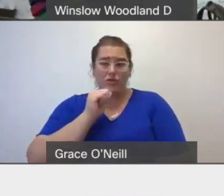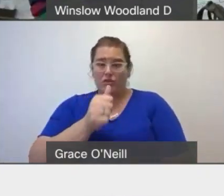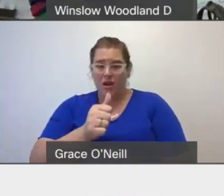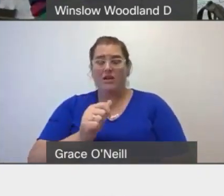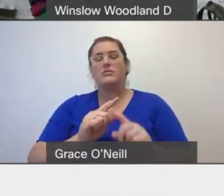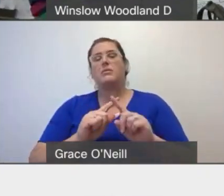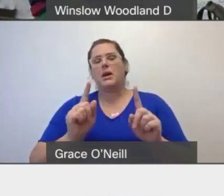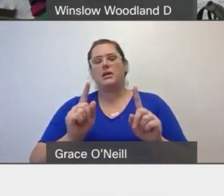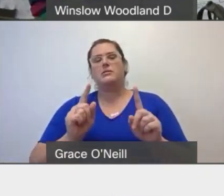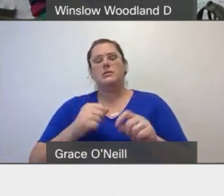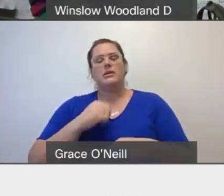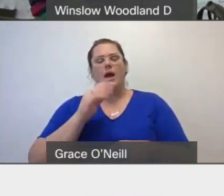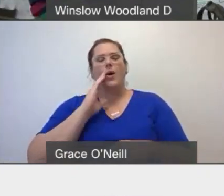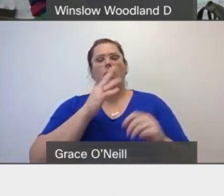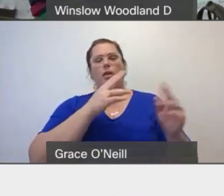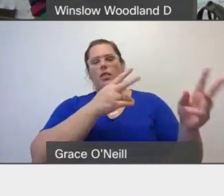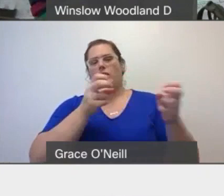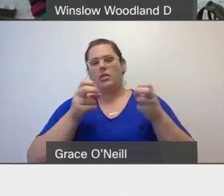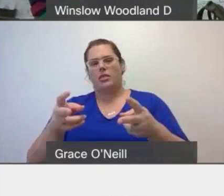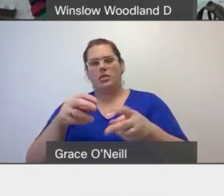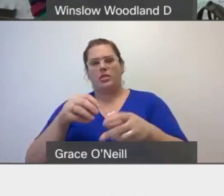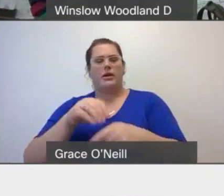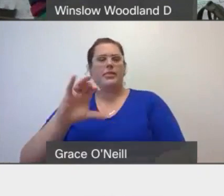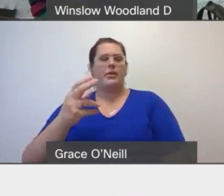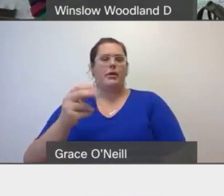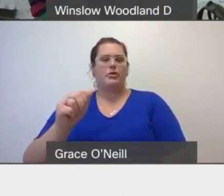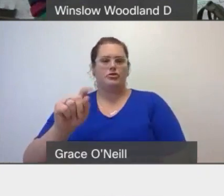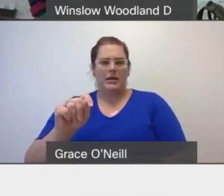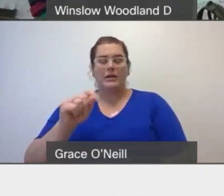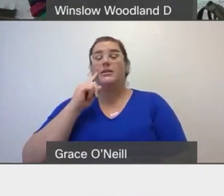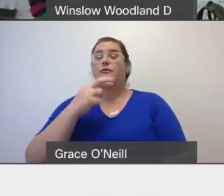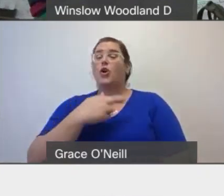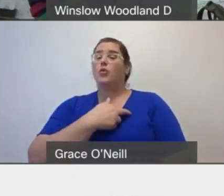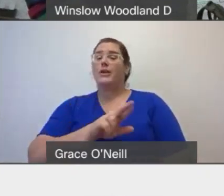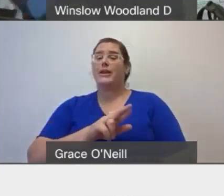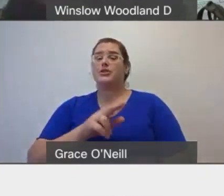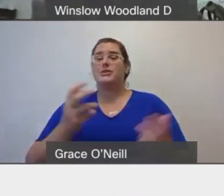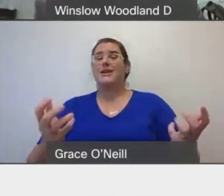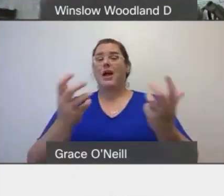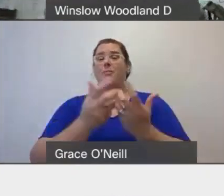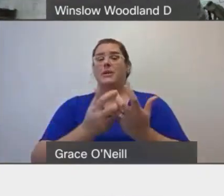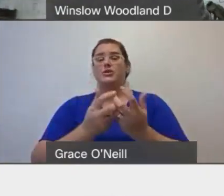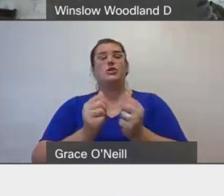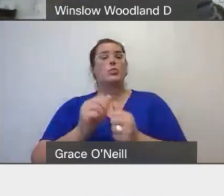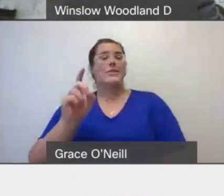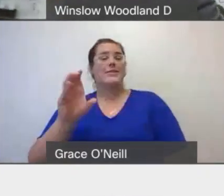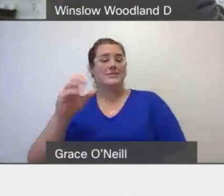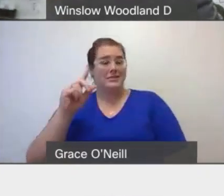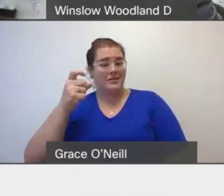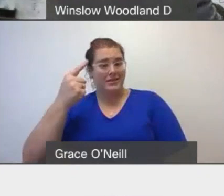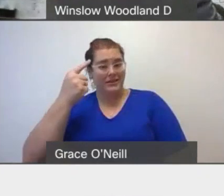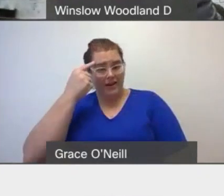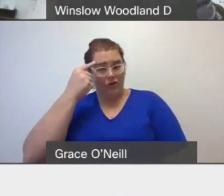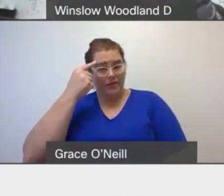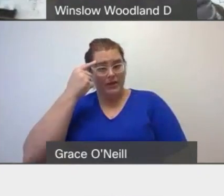so I will post here. In terms of religious accommodations with the district government,